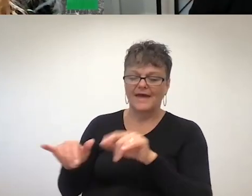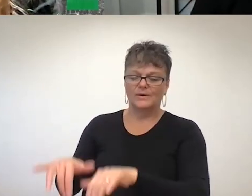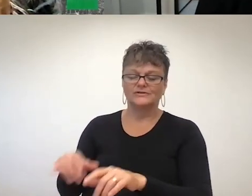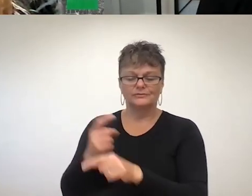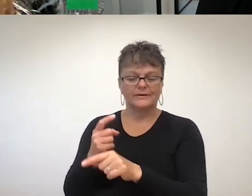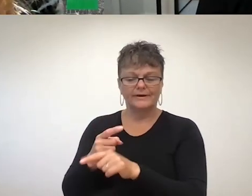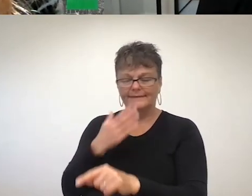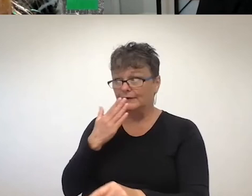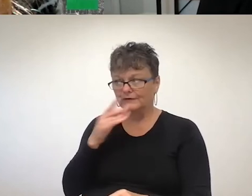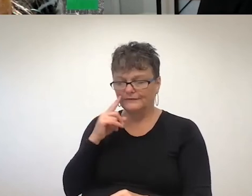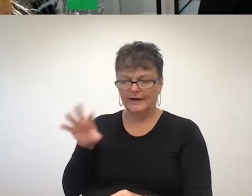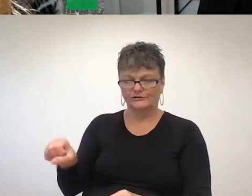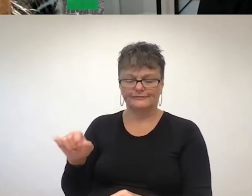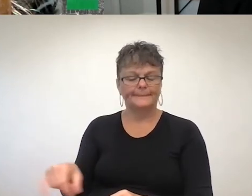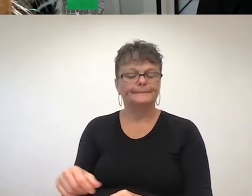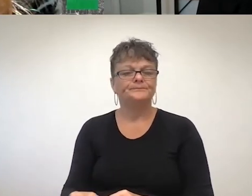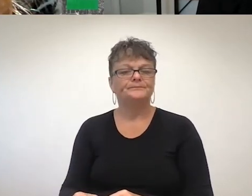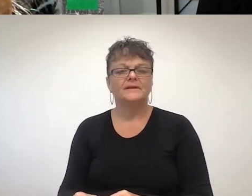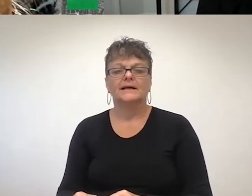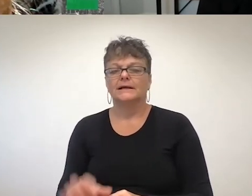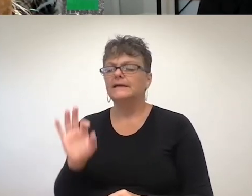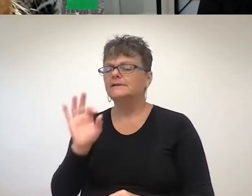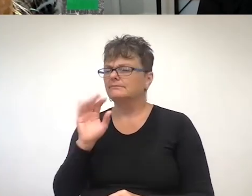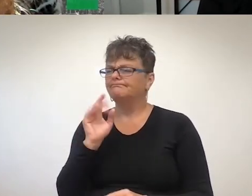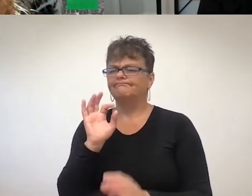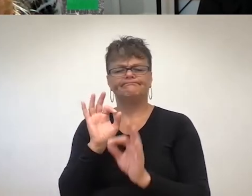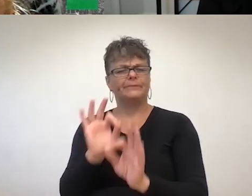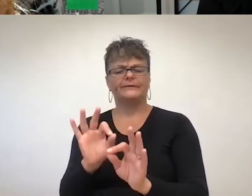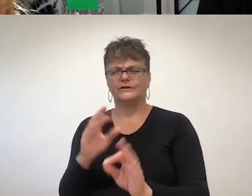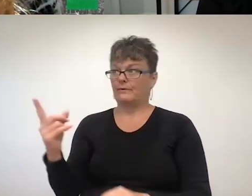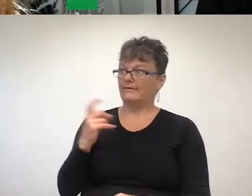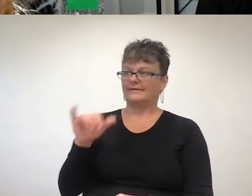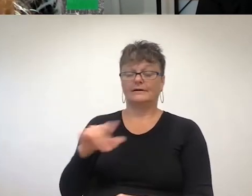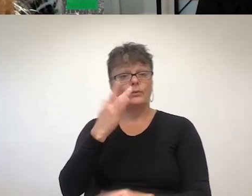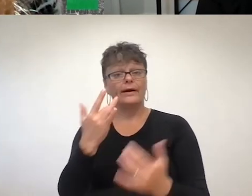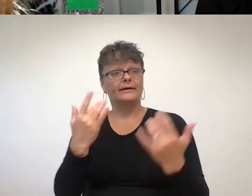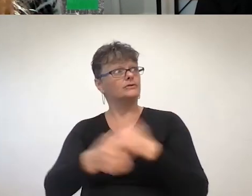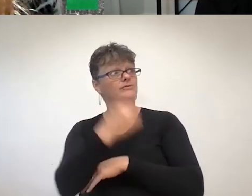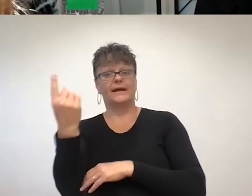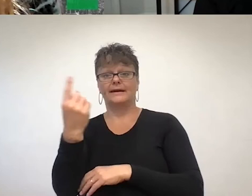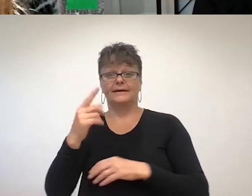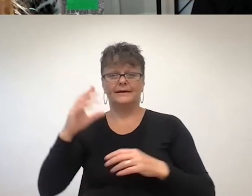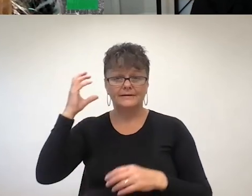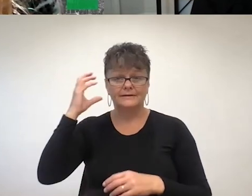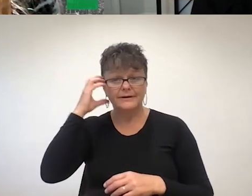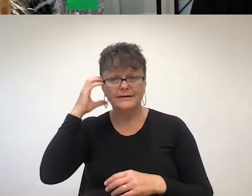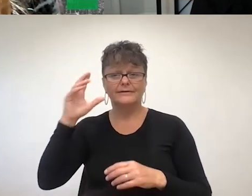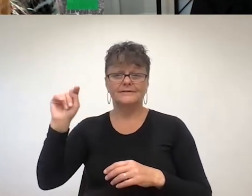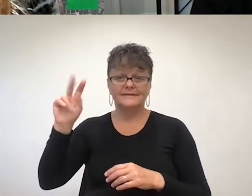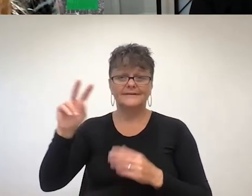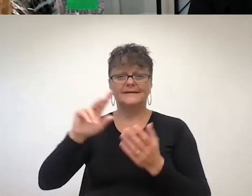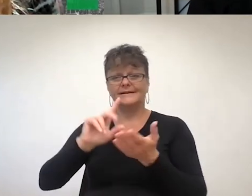So thank you. This is a really timely question, right? All over the media, we are hearing educators,